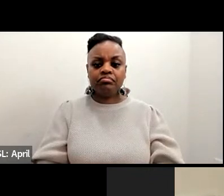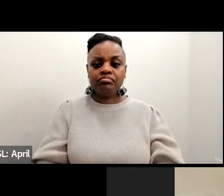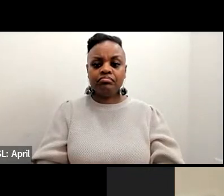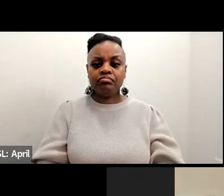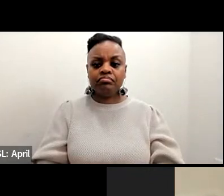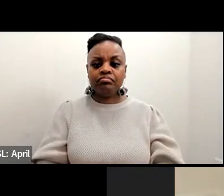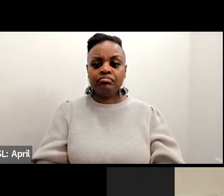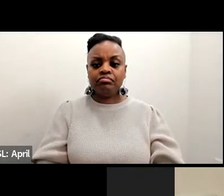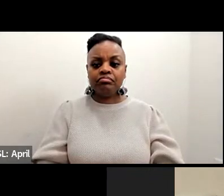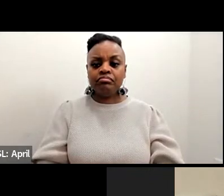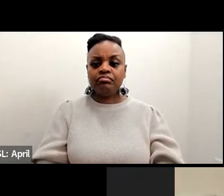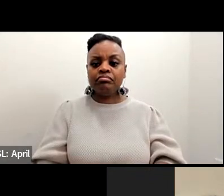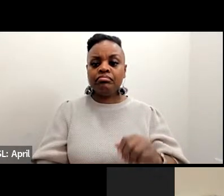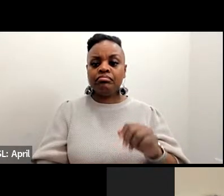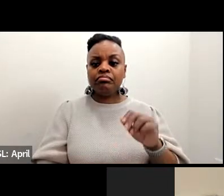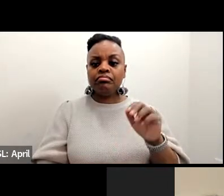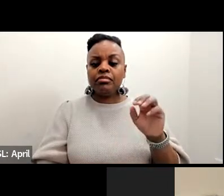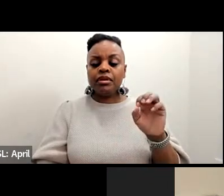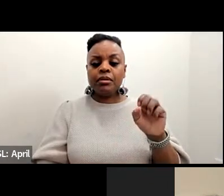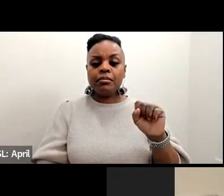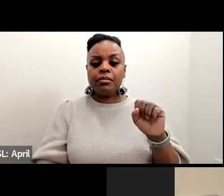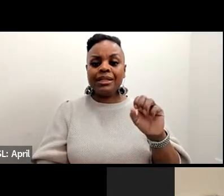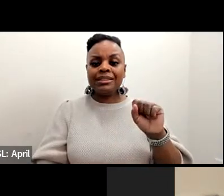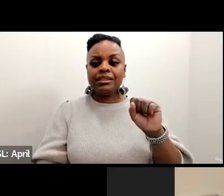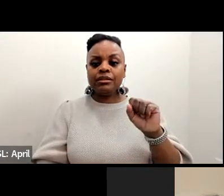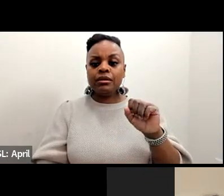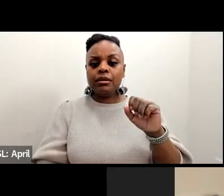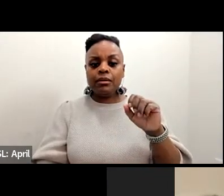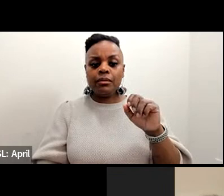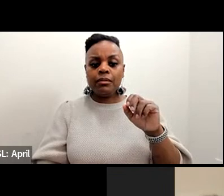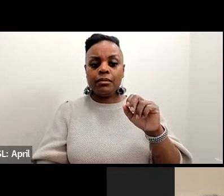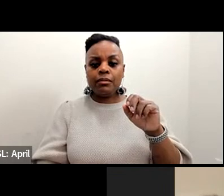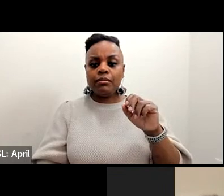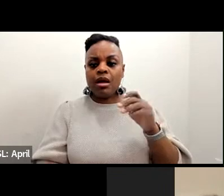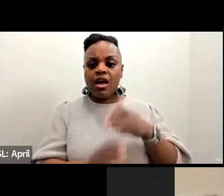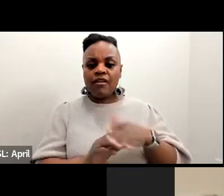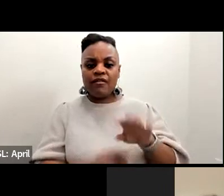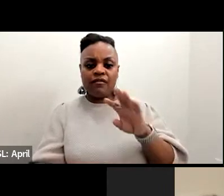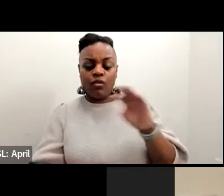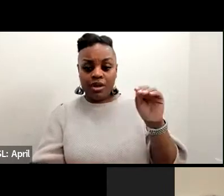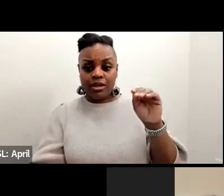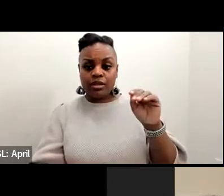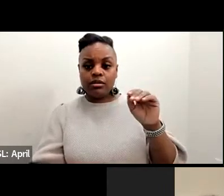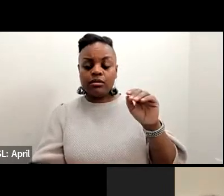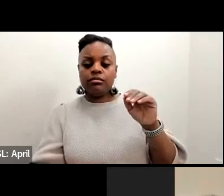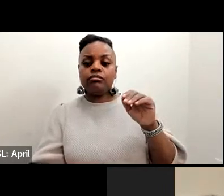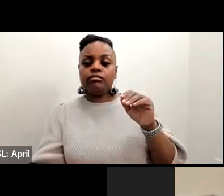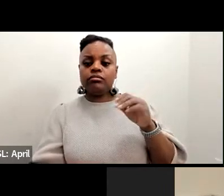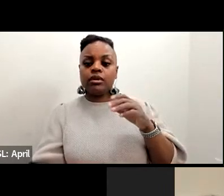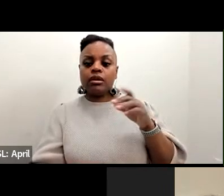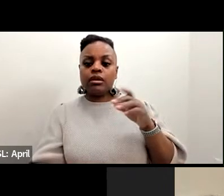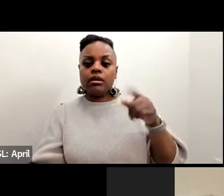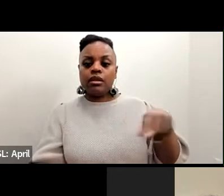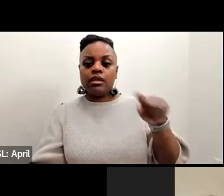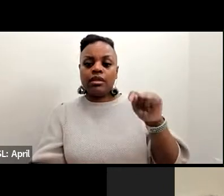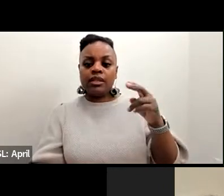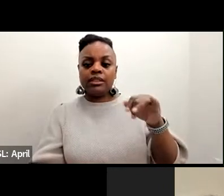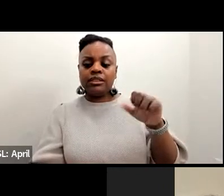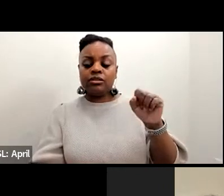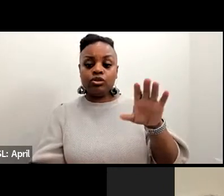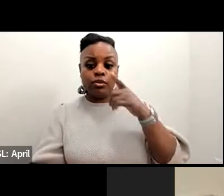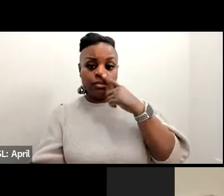apparatus, or Tanzim al-Sirri, as we say in Arabic, or Tanzim al-Khas. Let's jump forward to 2014, Ayyash, because, you